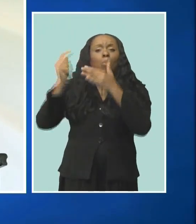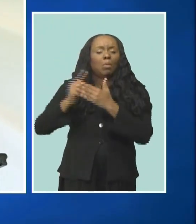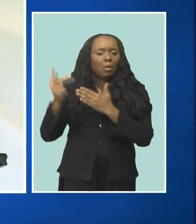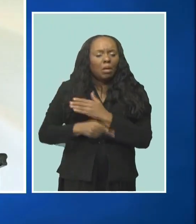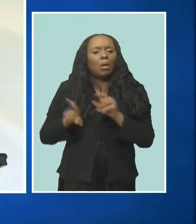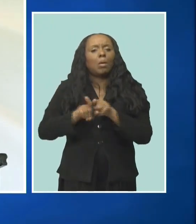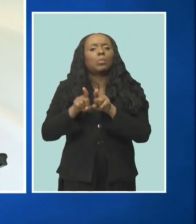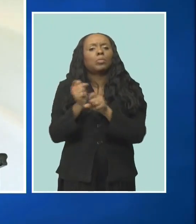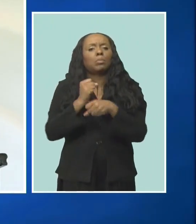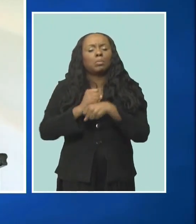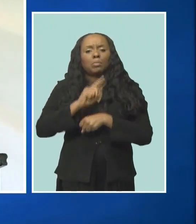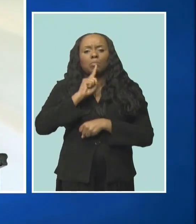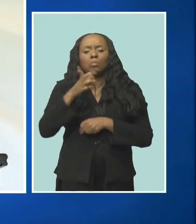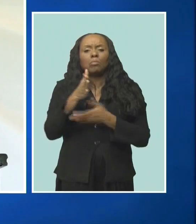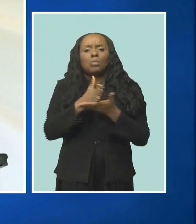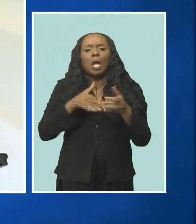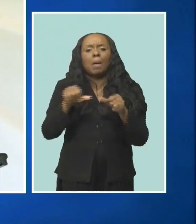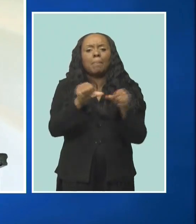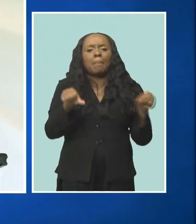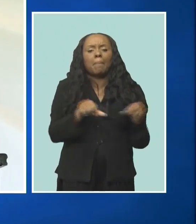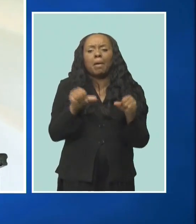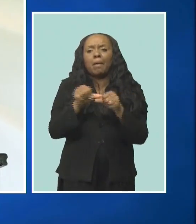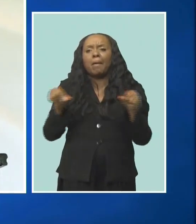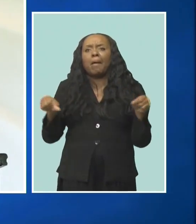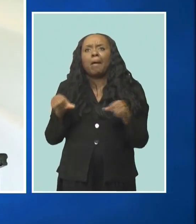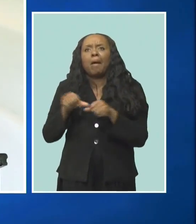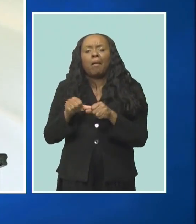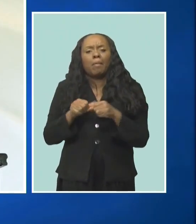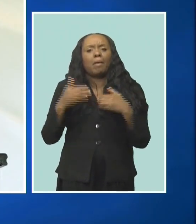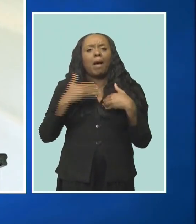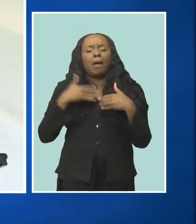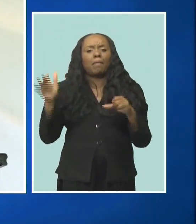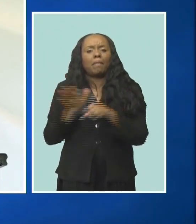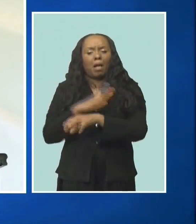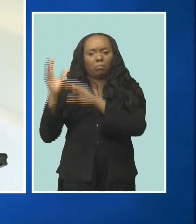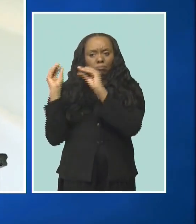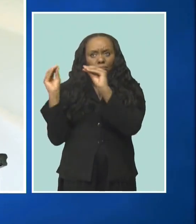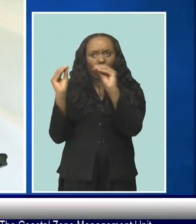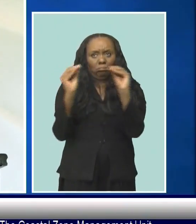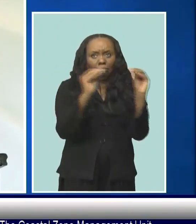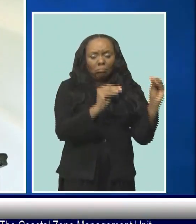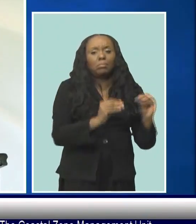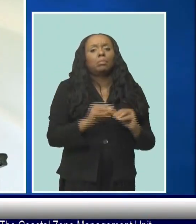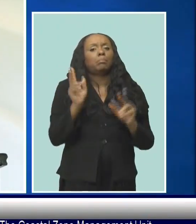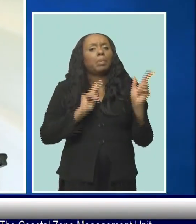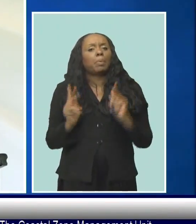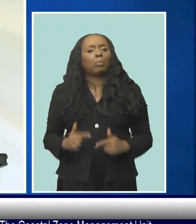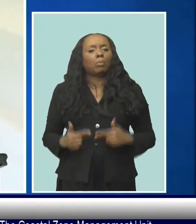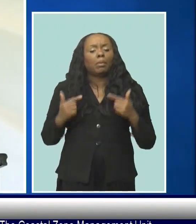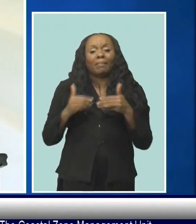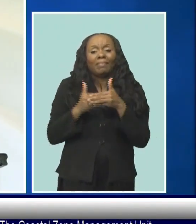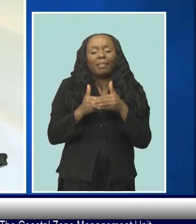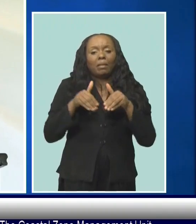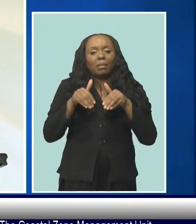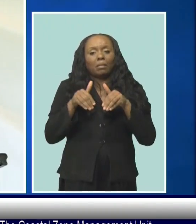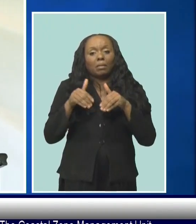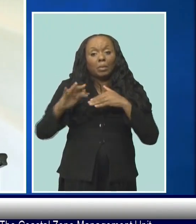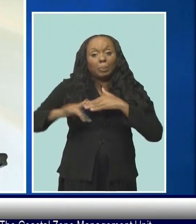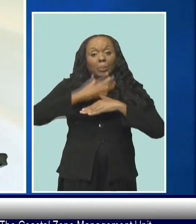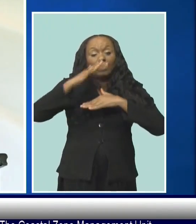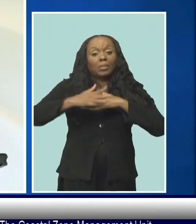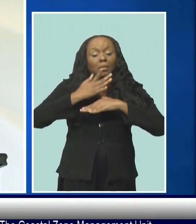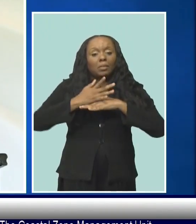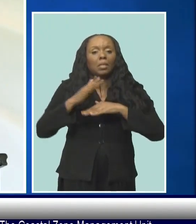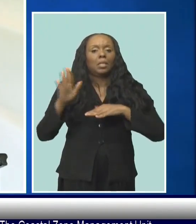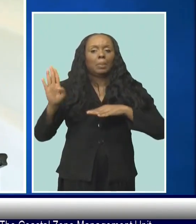ensure tsunami coverage from Boscobel to the Flora Mill. Coastal hazards are real, just like climate change is real, and we have to give